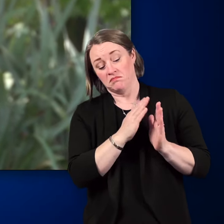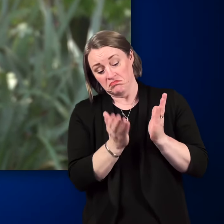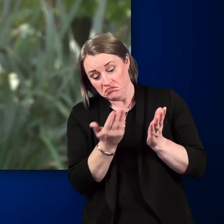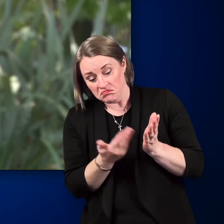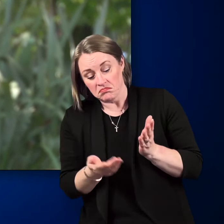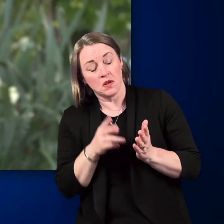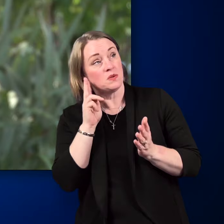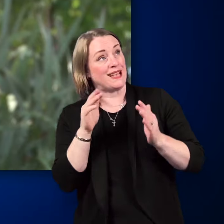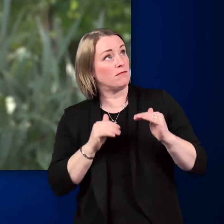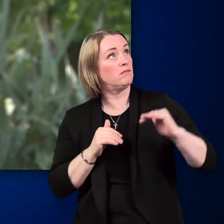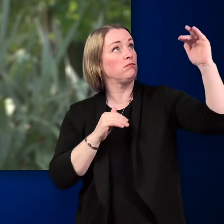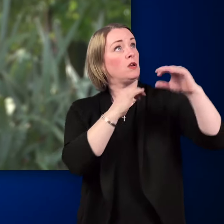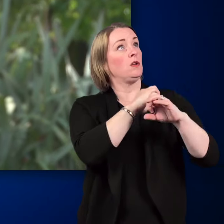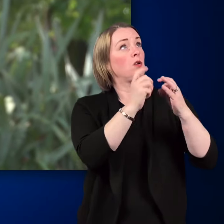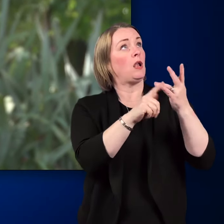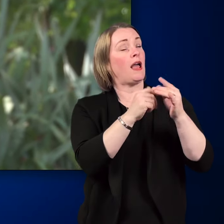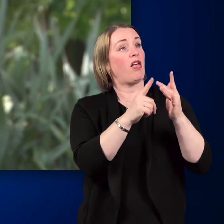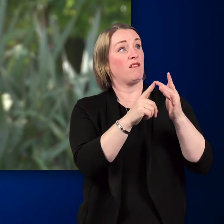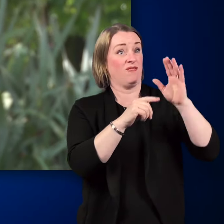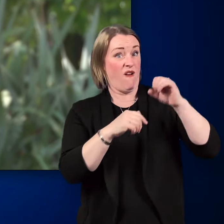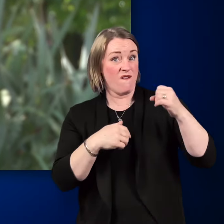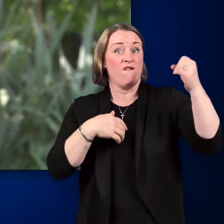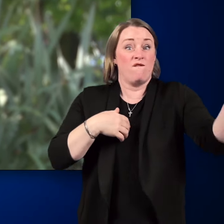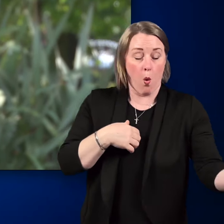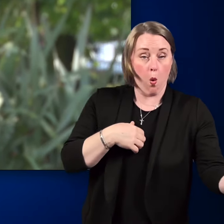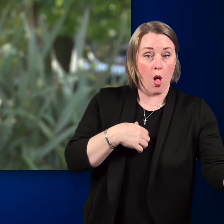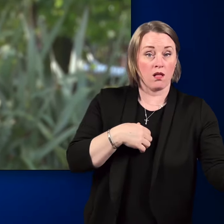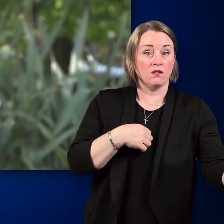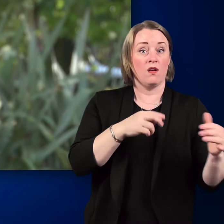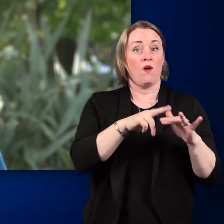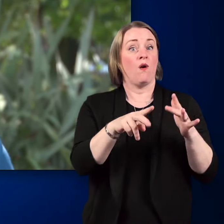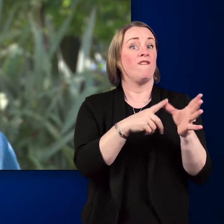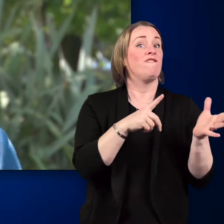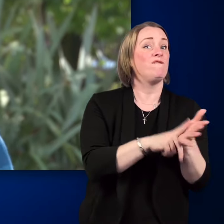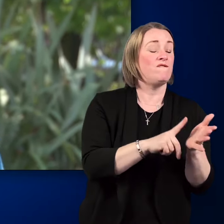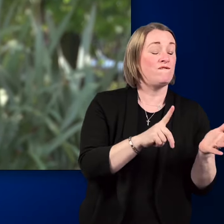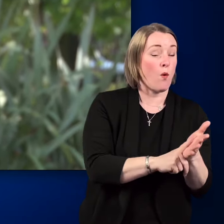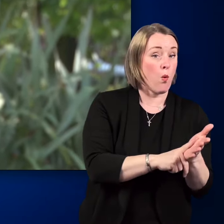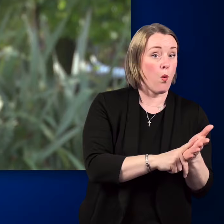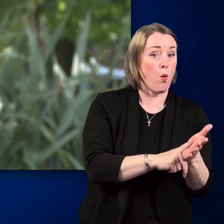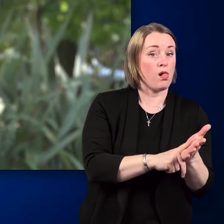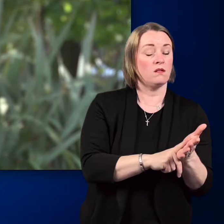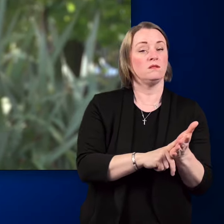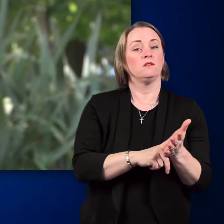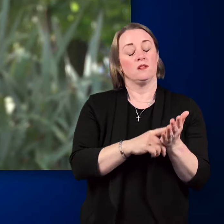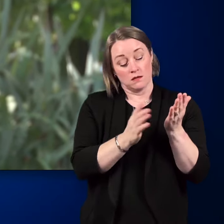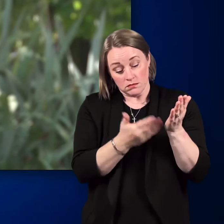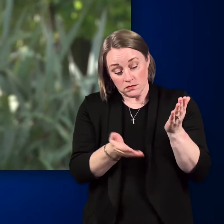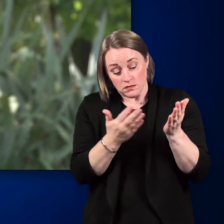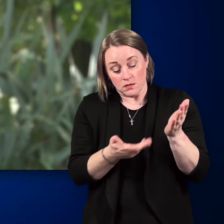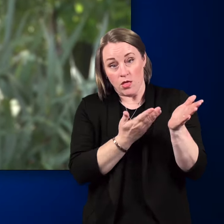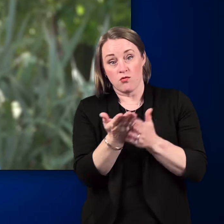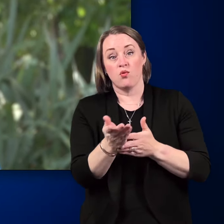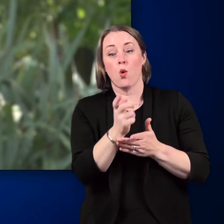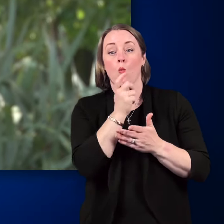then in verse 52, the Philistines' bodies, in the NIV it says, were strewn across the battlefield. And again, the word